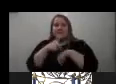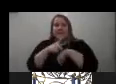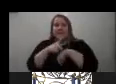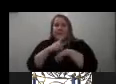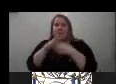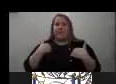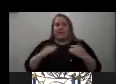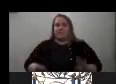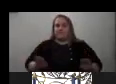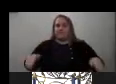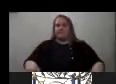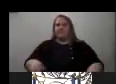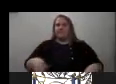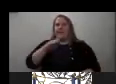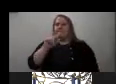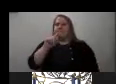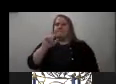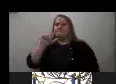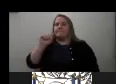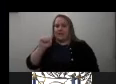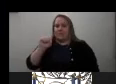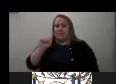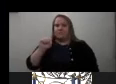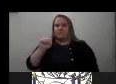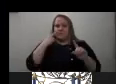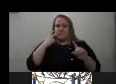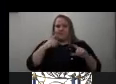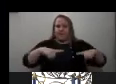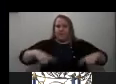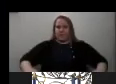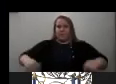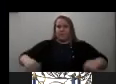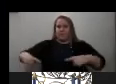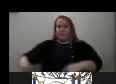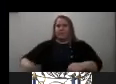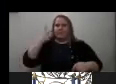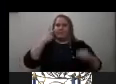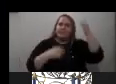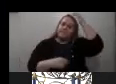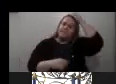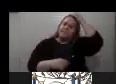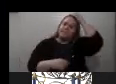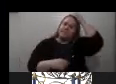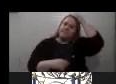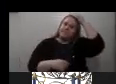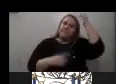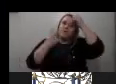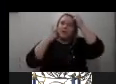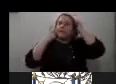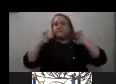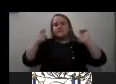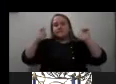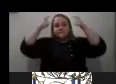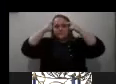has petals at the bottom as well. And you can see the tiaras perched on the top